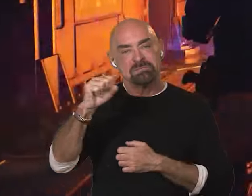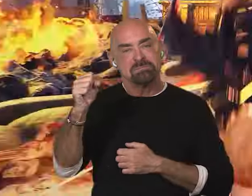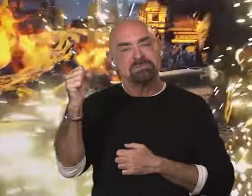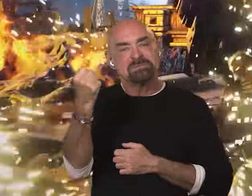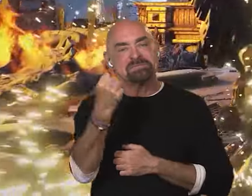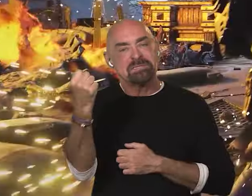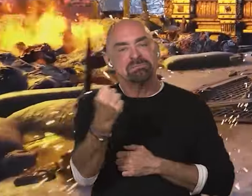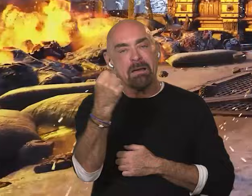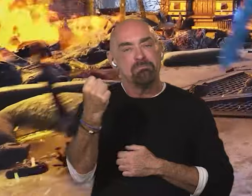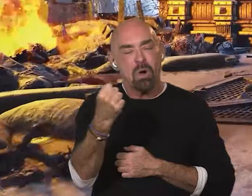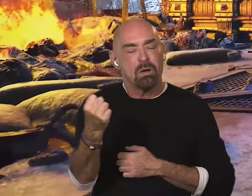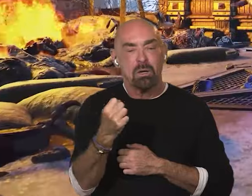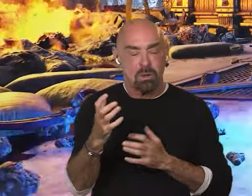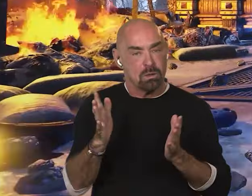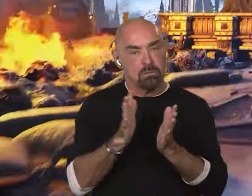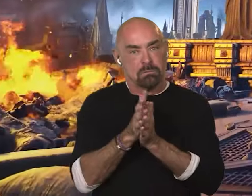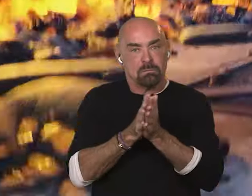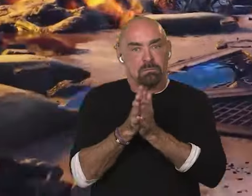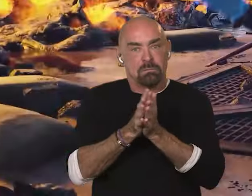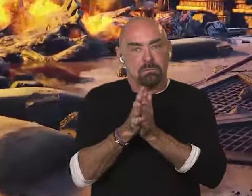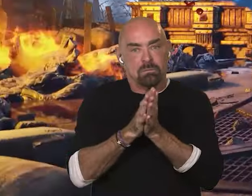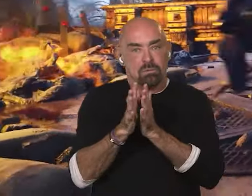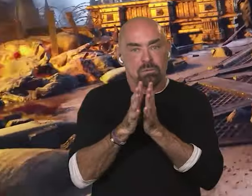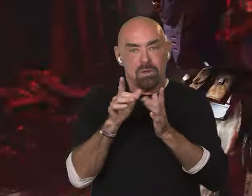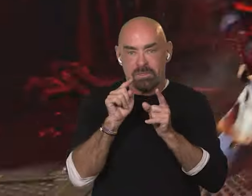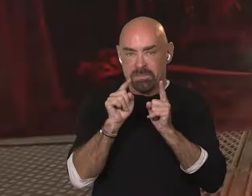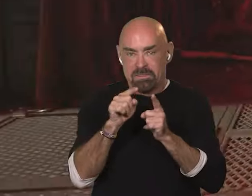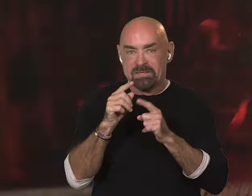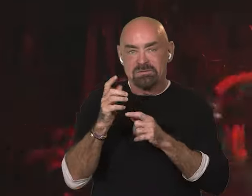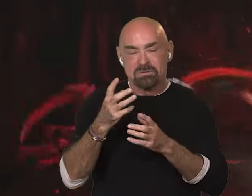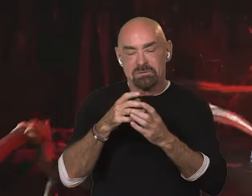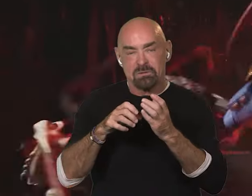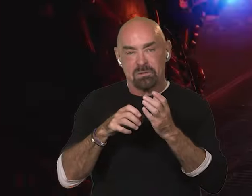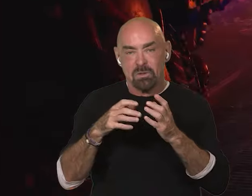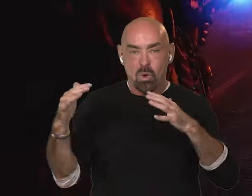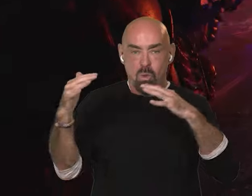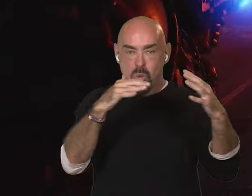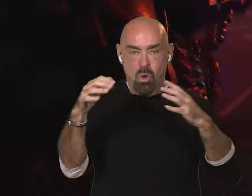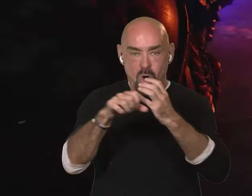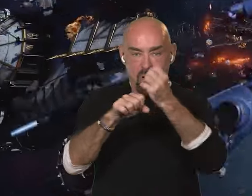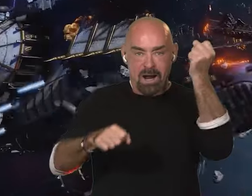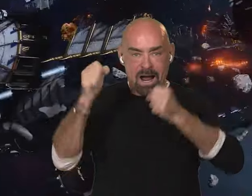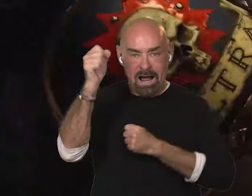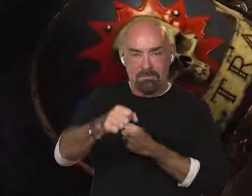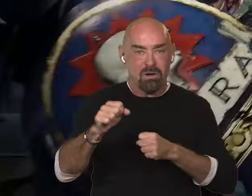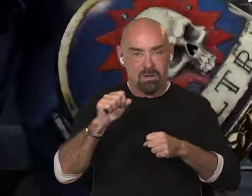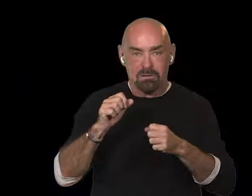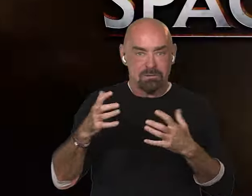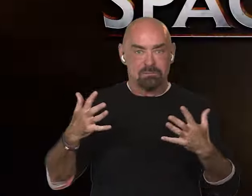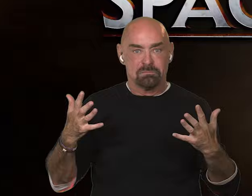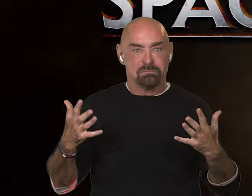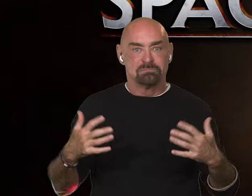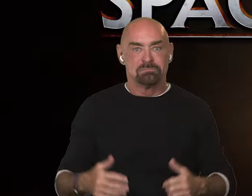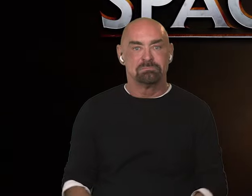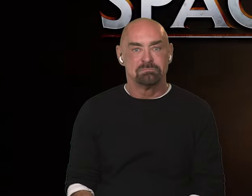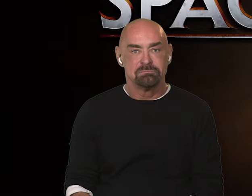scrub up on the wealth of 40K lore before you suit up and ship out on this gnarly Warhammer adventure.